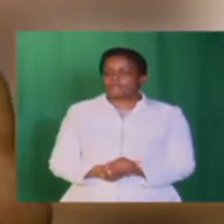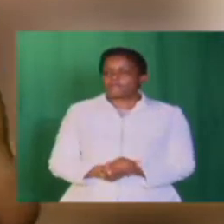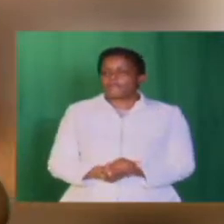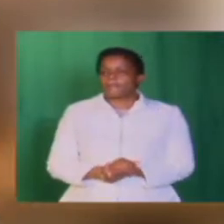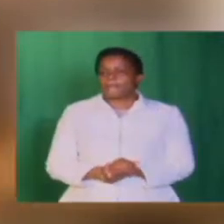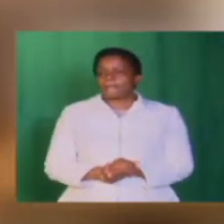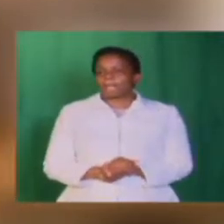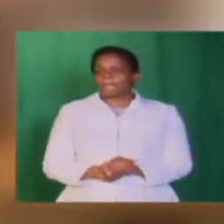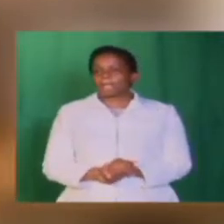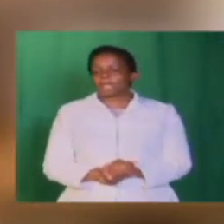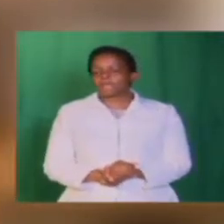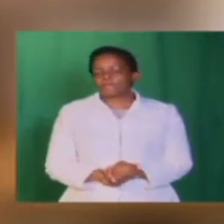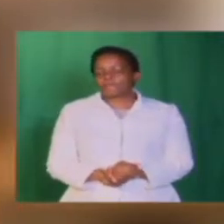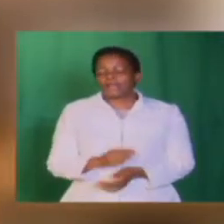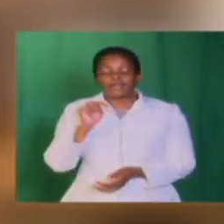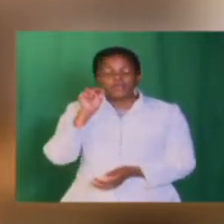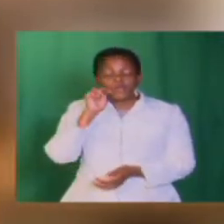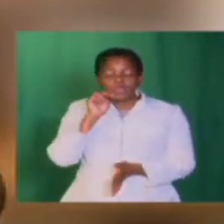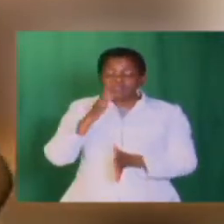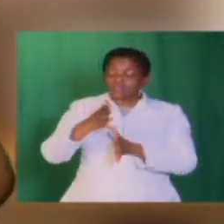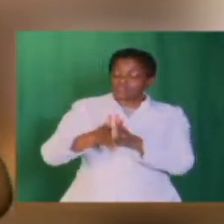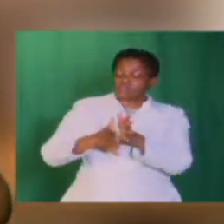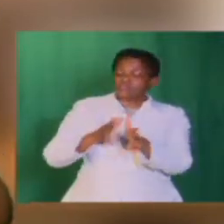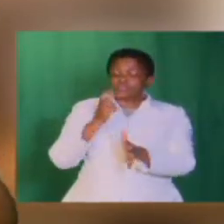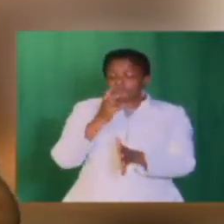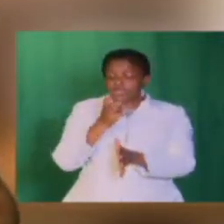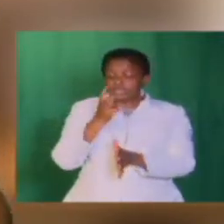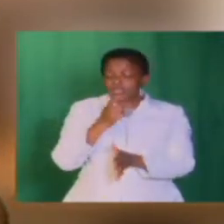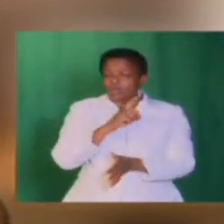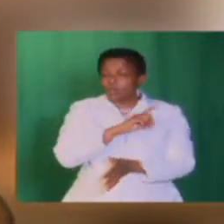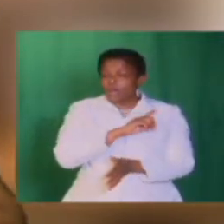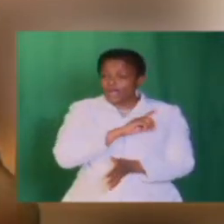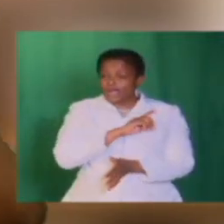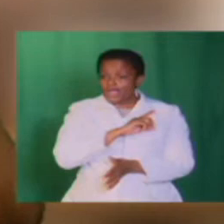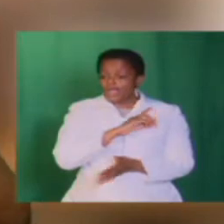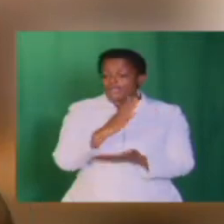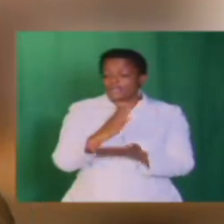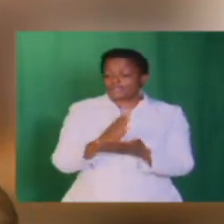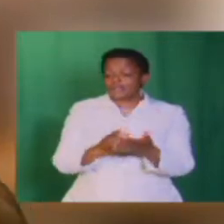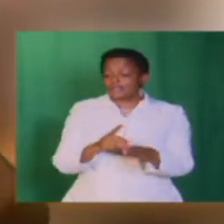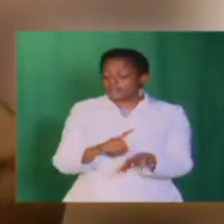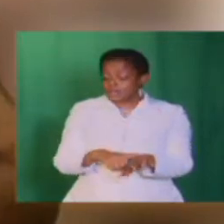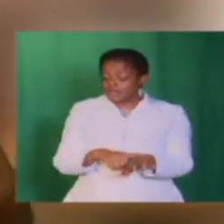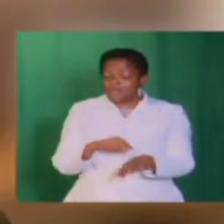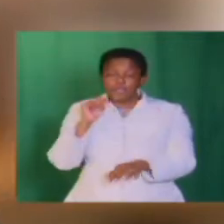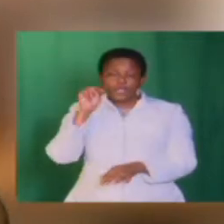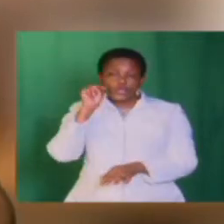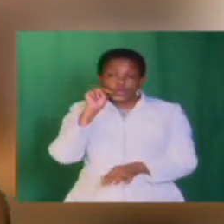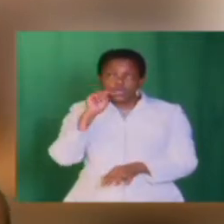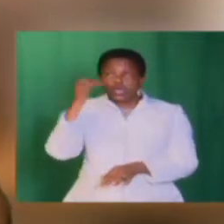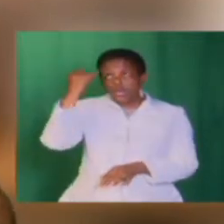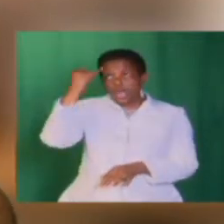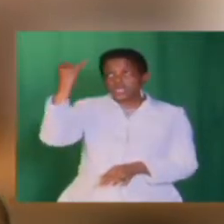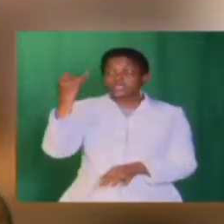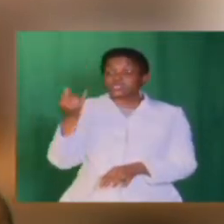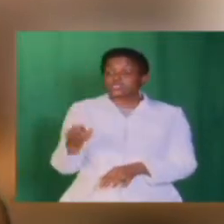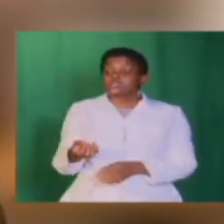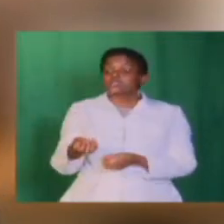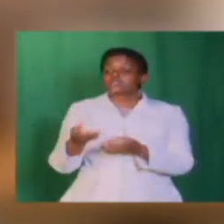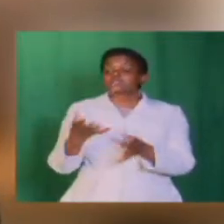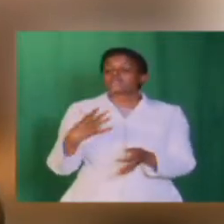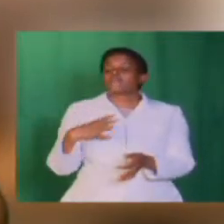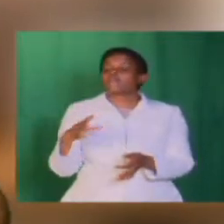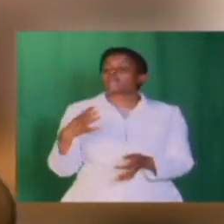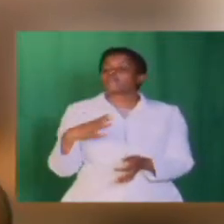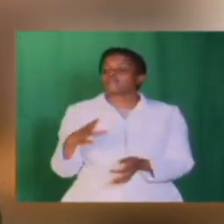We also need speaking because, like I said, there are going to be situations that will require you to speak your idea. For instance,